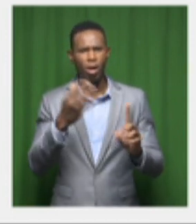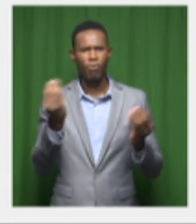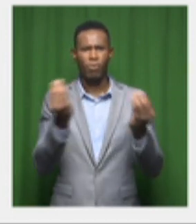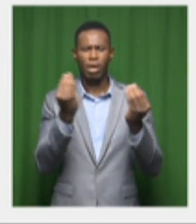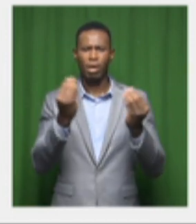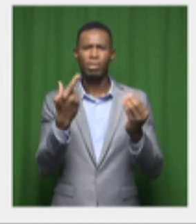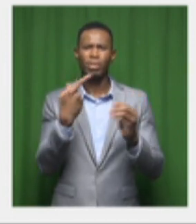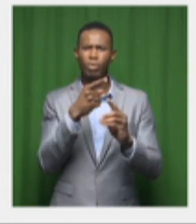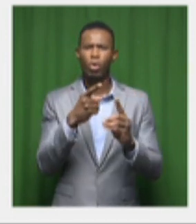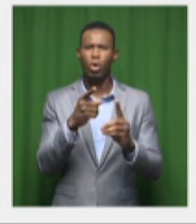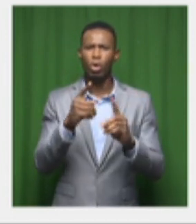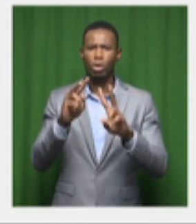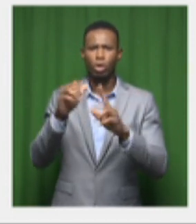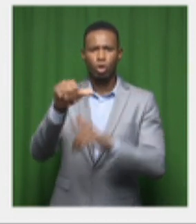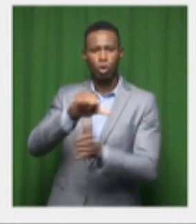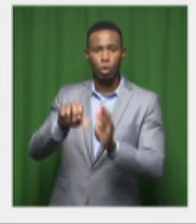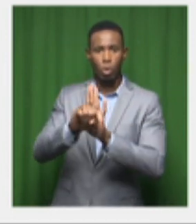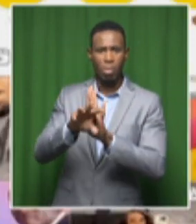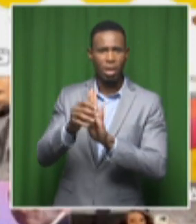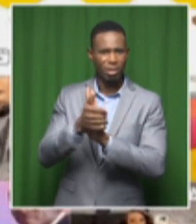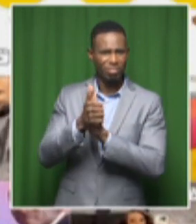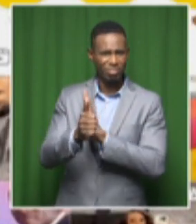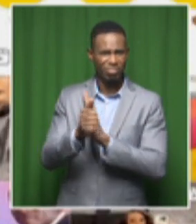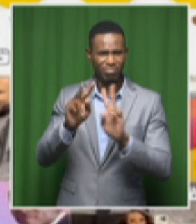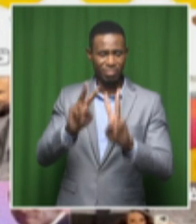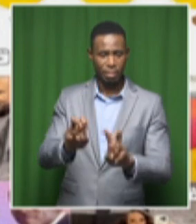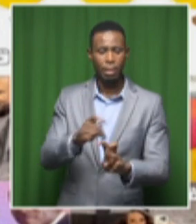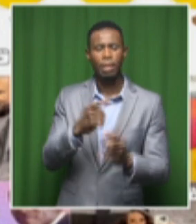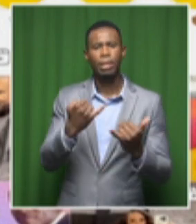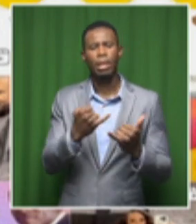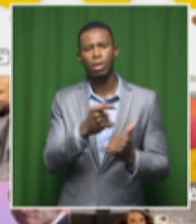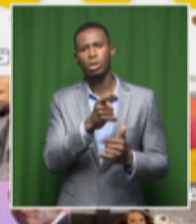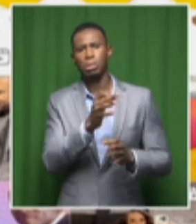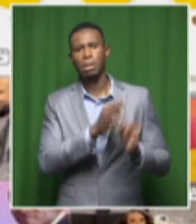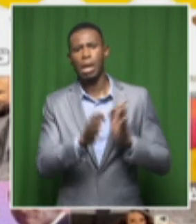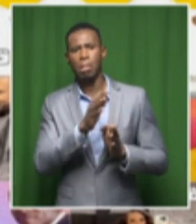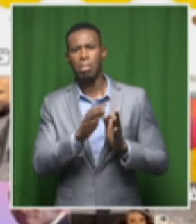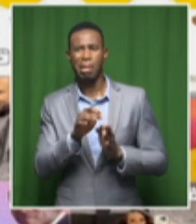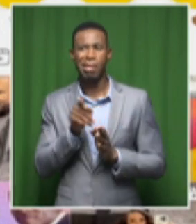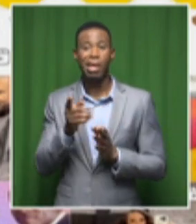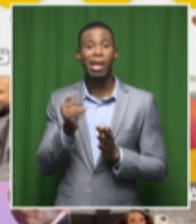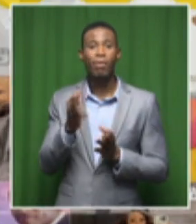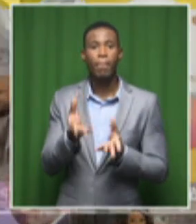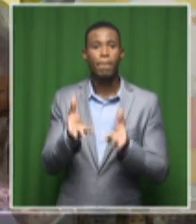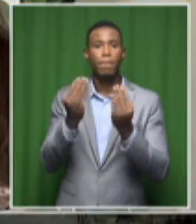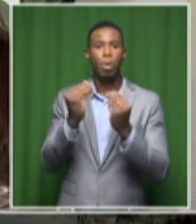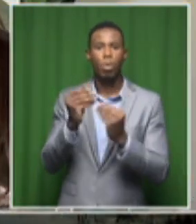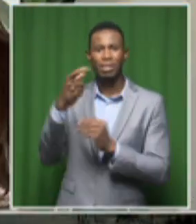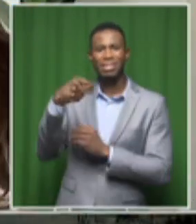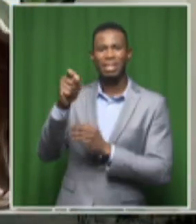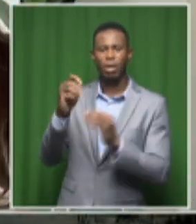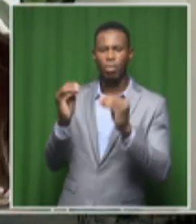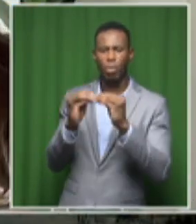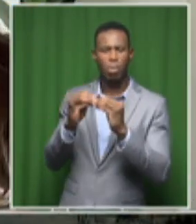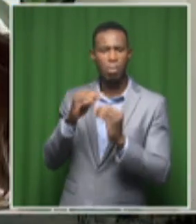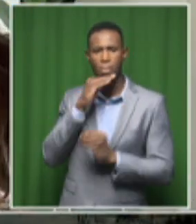it a try. Magriet now joins us virtually to share her experience with us. A very good morning to you, Magriet. Thank you so much for joining us.